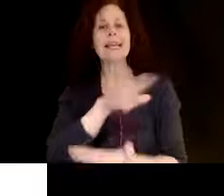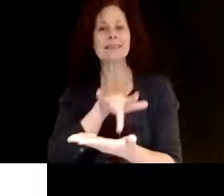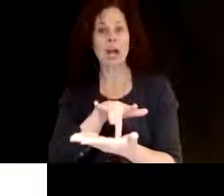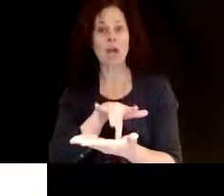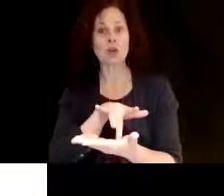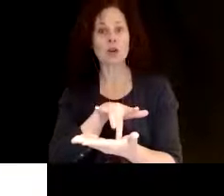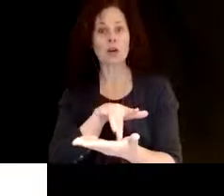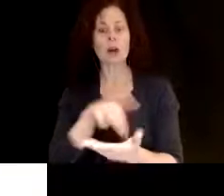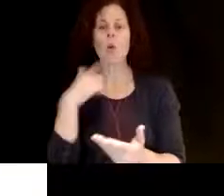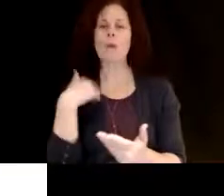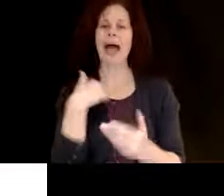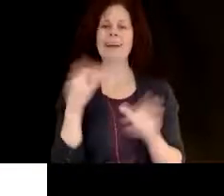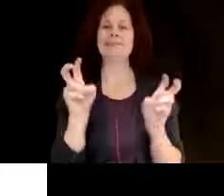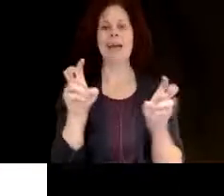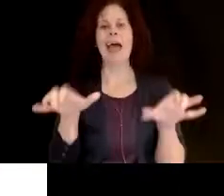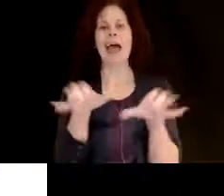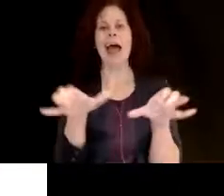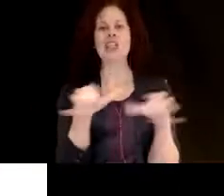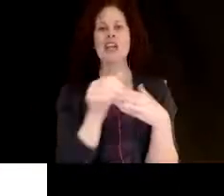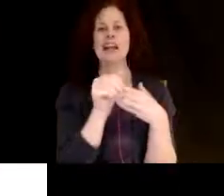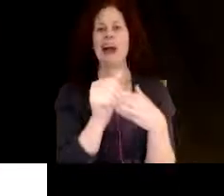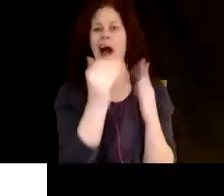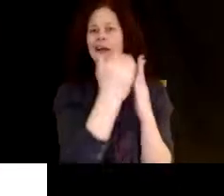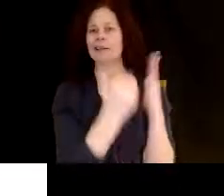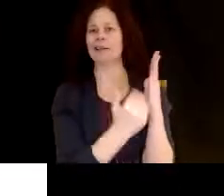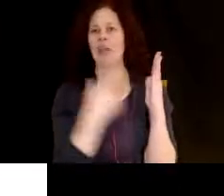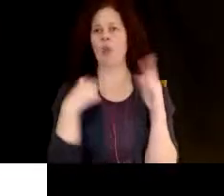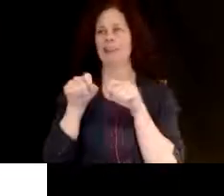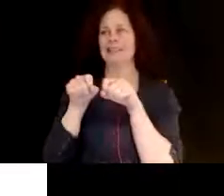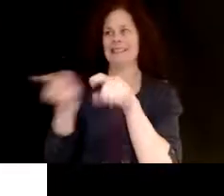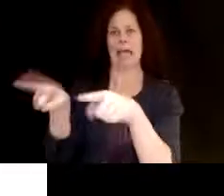ADA action guide that we sent out to municipalities, and we